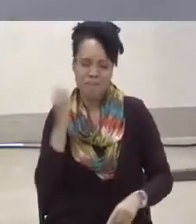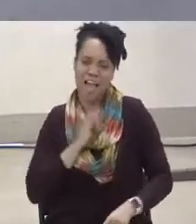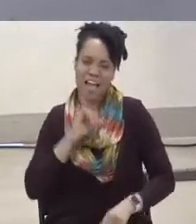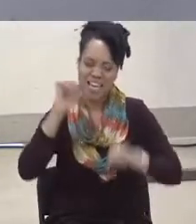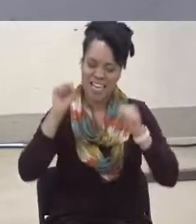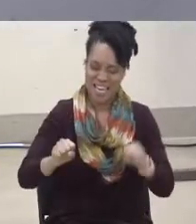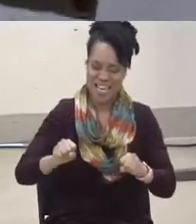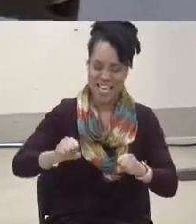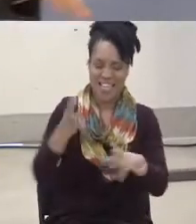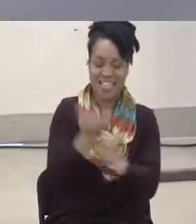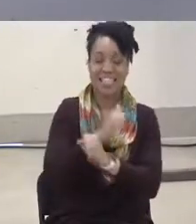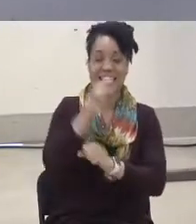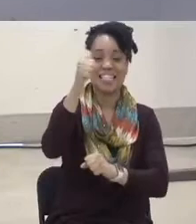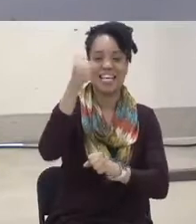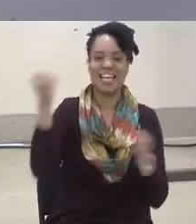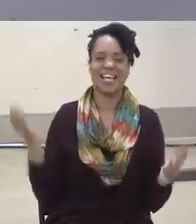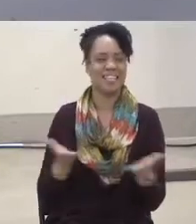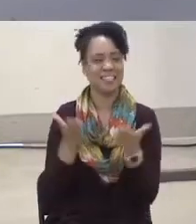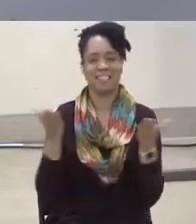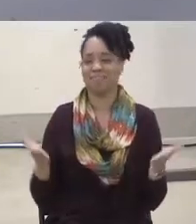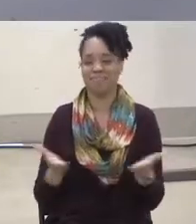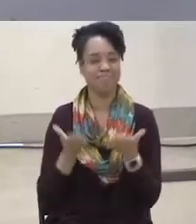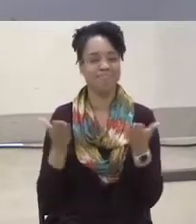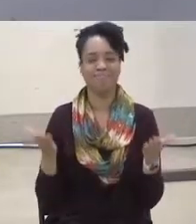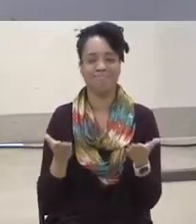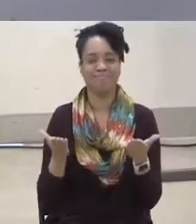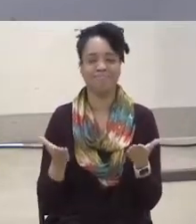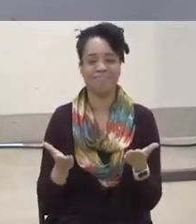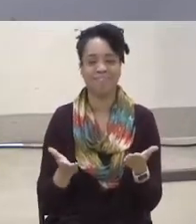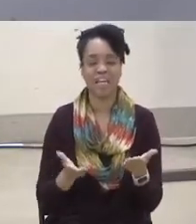the 10 that are here pero si puedo obtener los 10 que